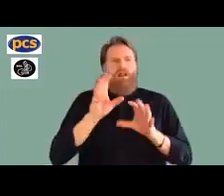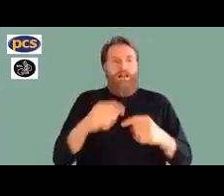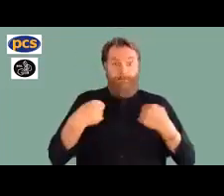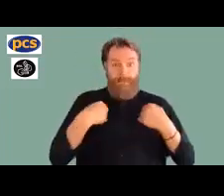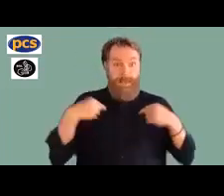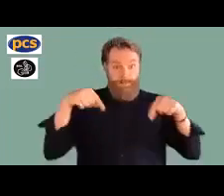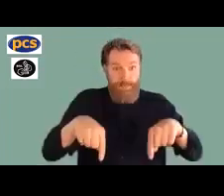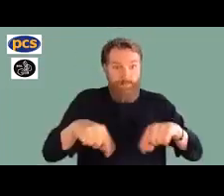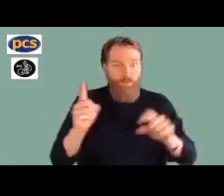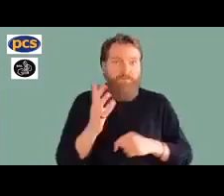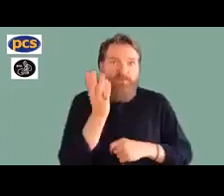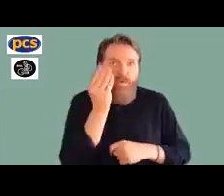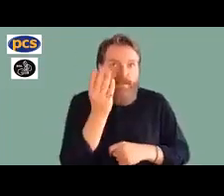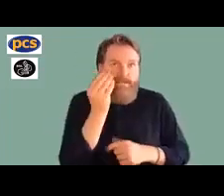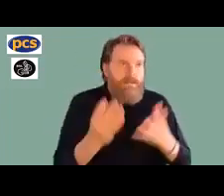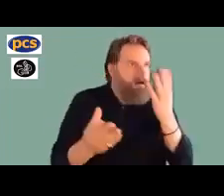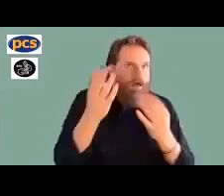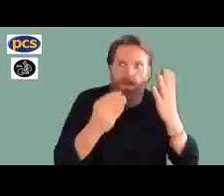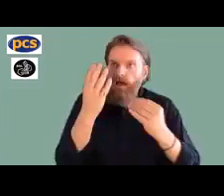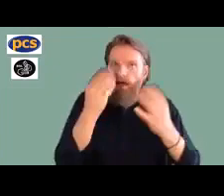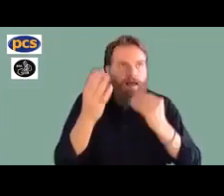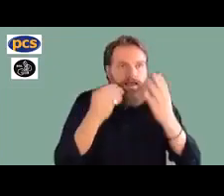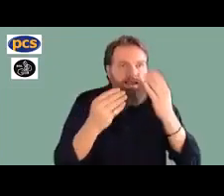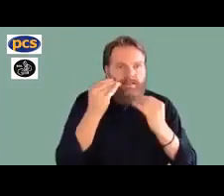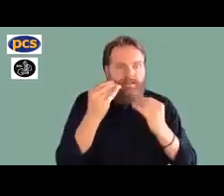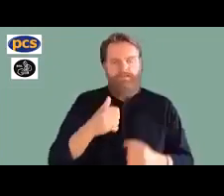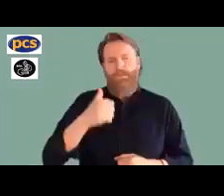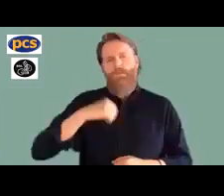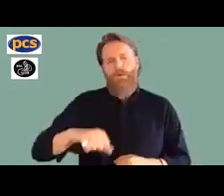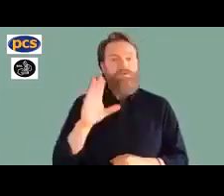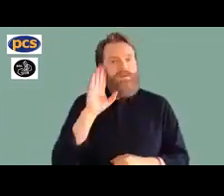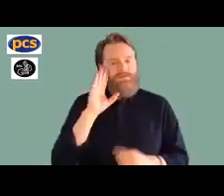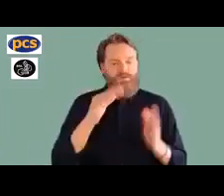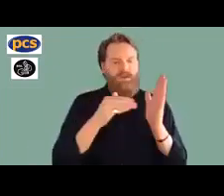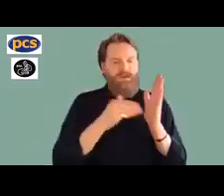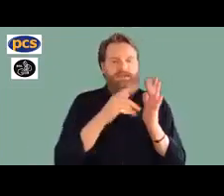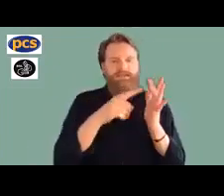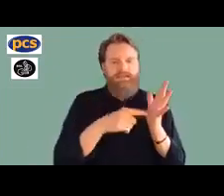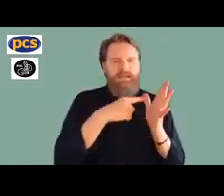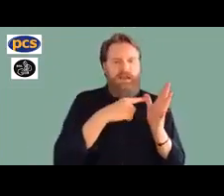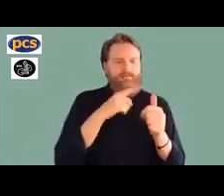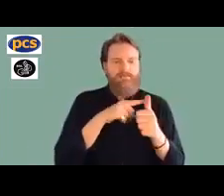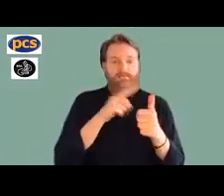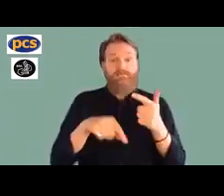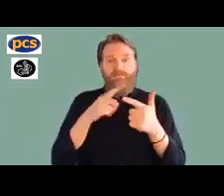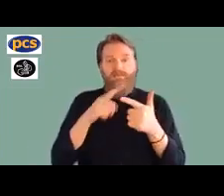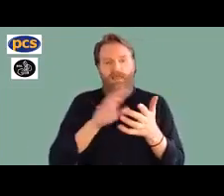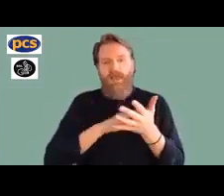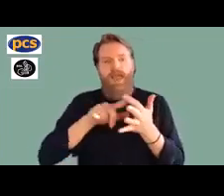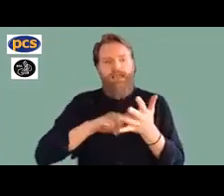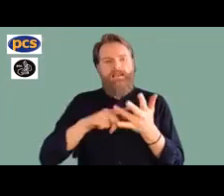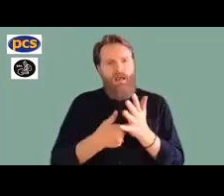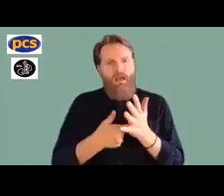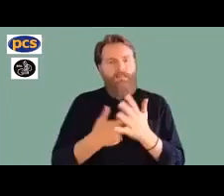and I'm obviously quite keen to listen to Zita and Hector's lead off, and to listen to our black members on